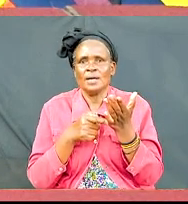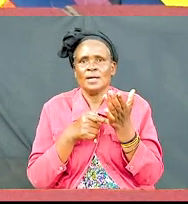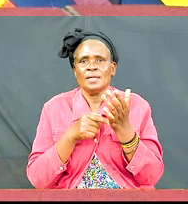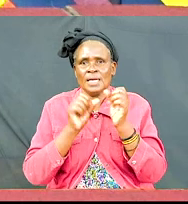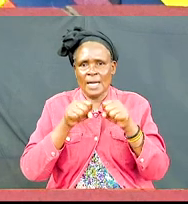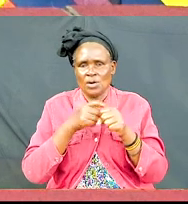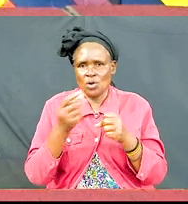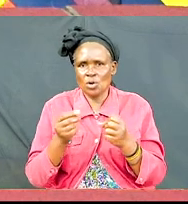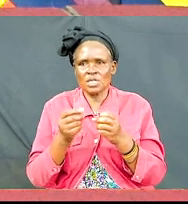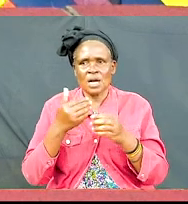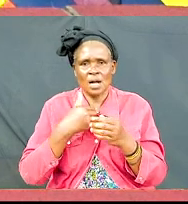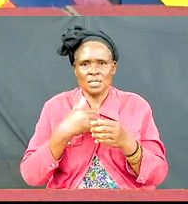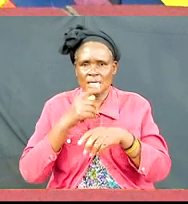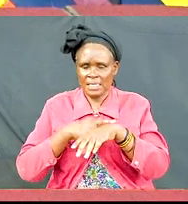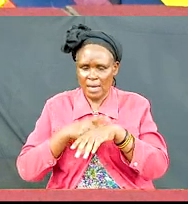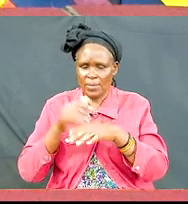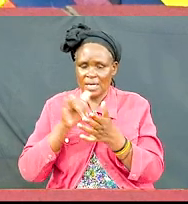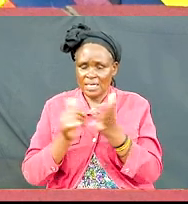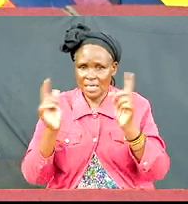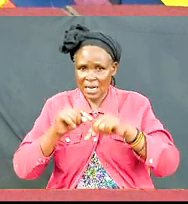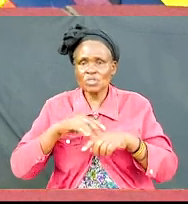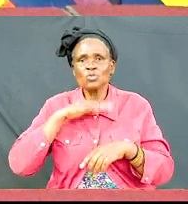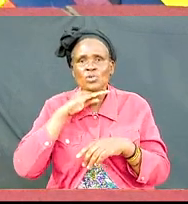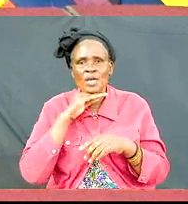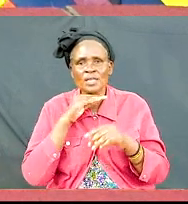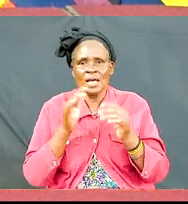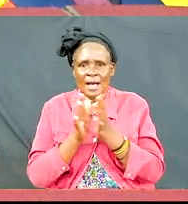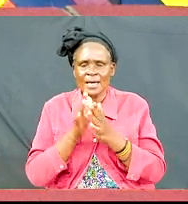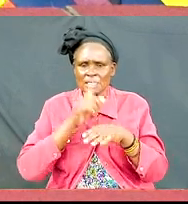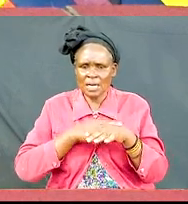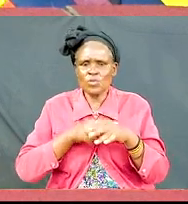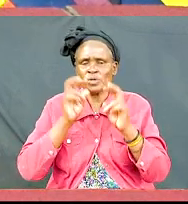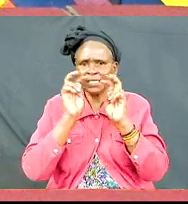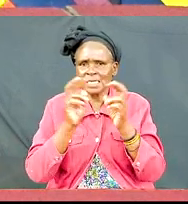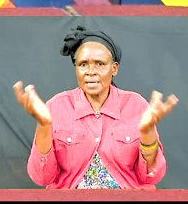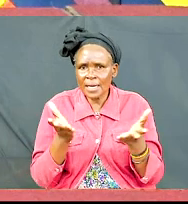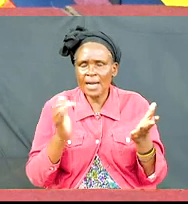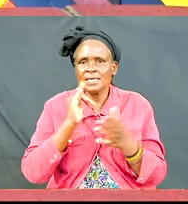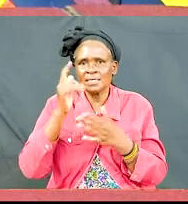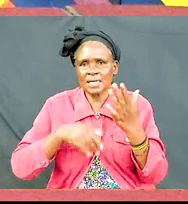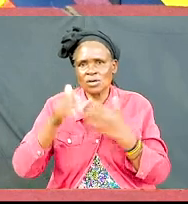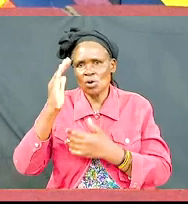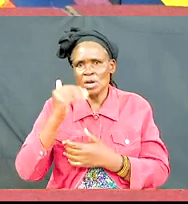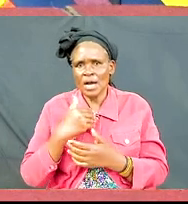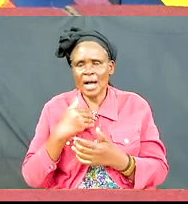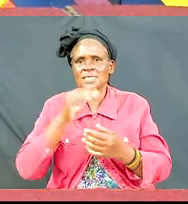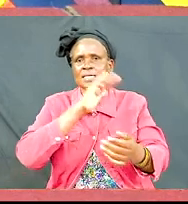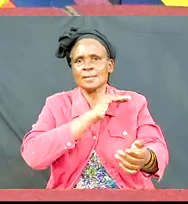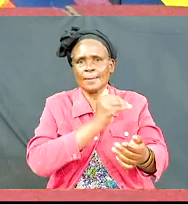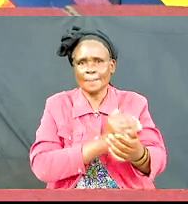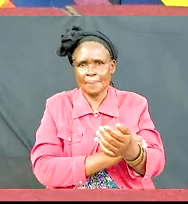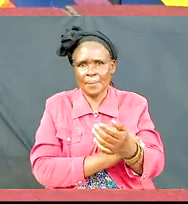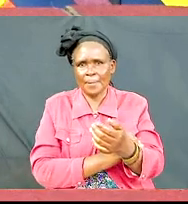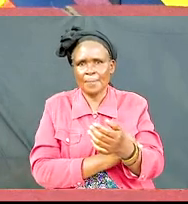helpless when it comes to death. And what we see here is that God has the power that